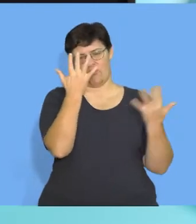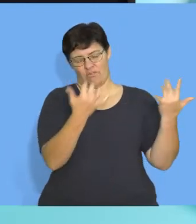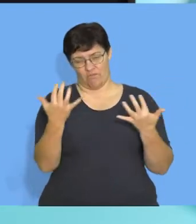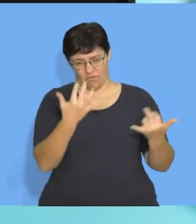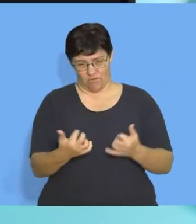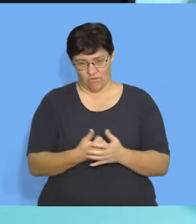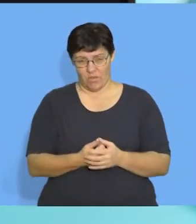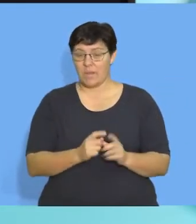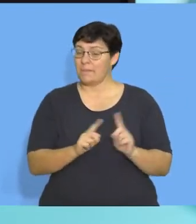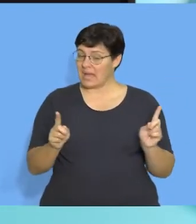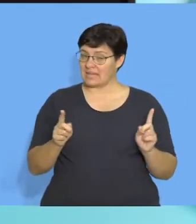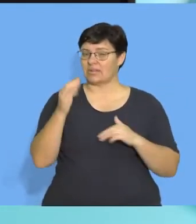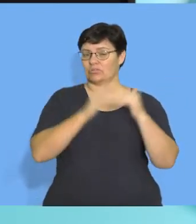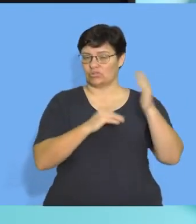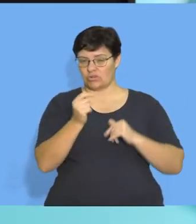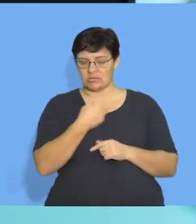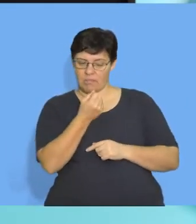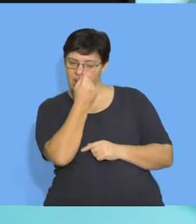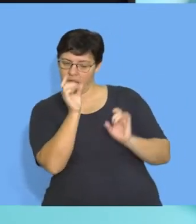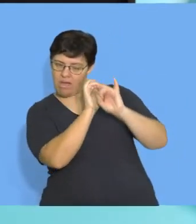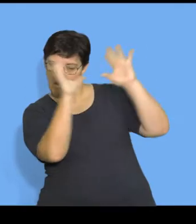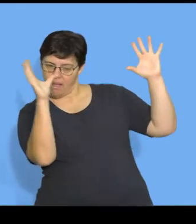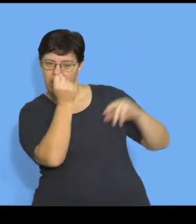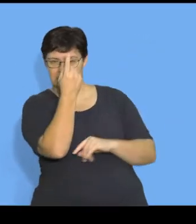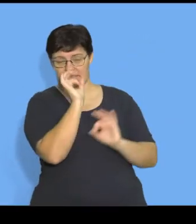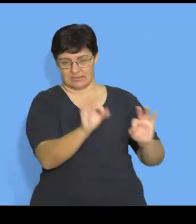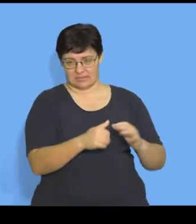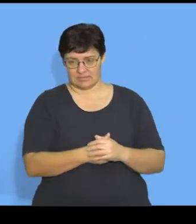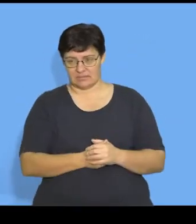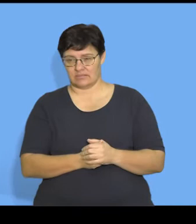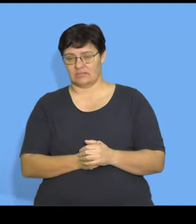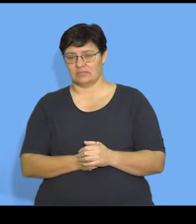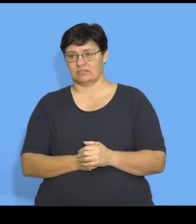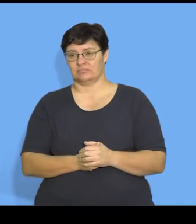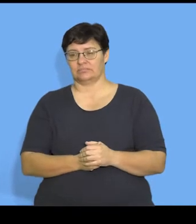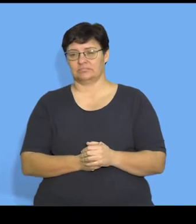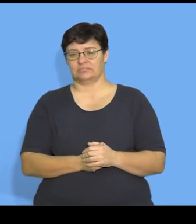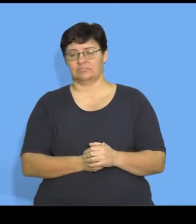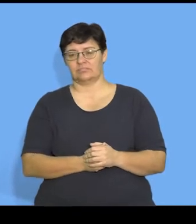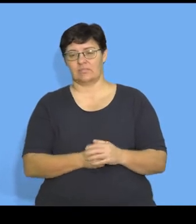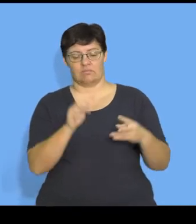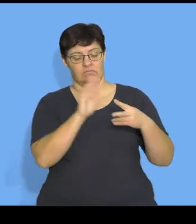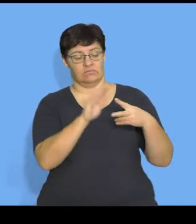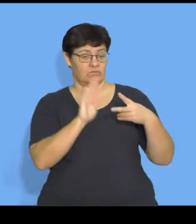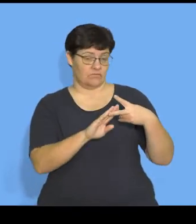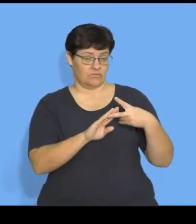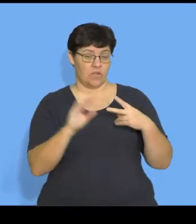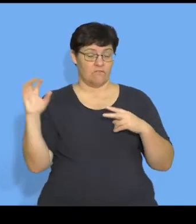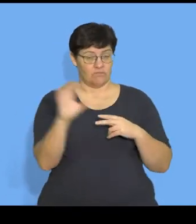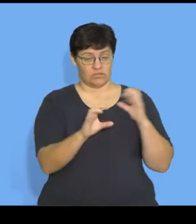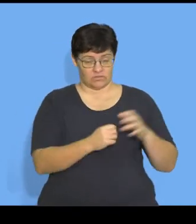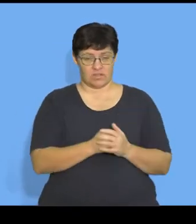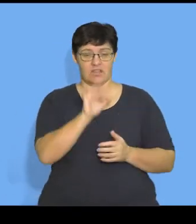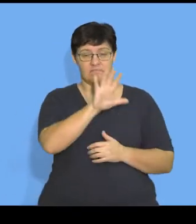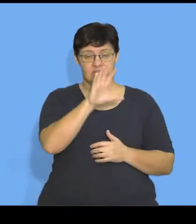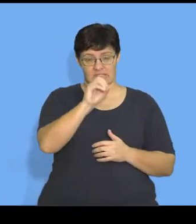but construction helps us understand, okay? So for example, We have two forces, 50 newtons and one of